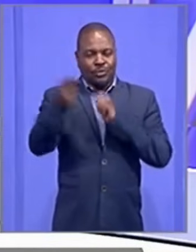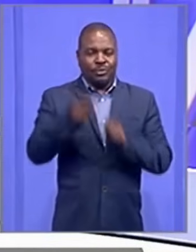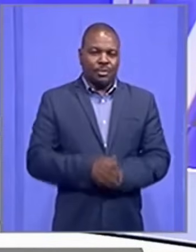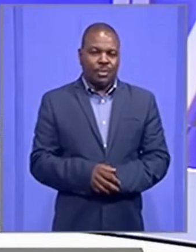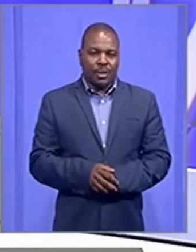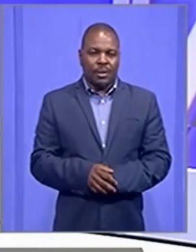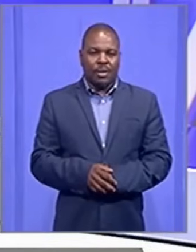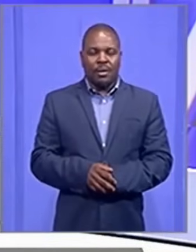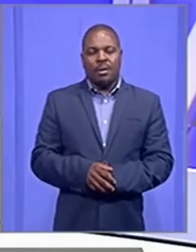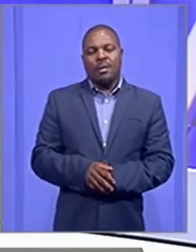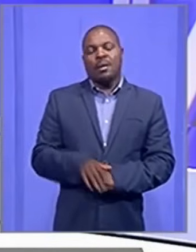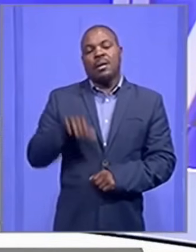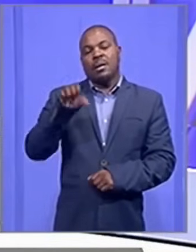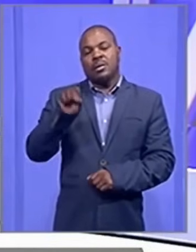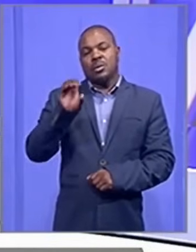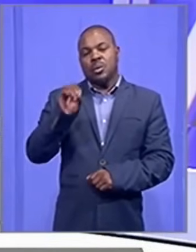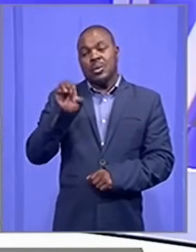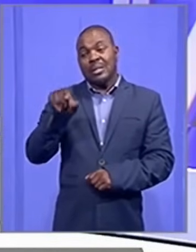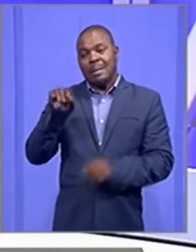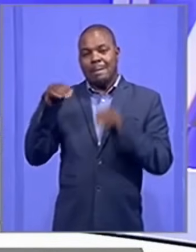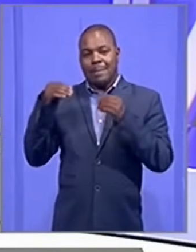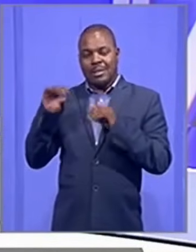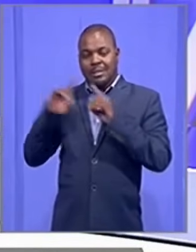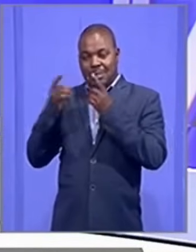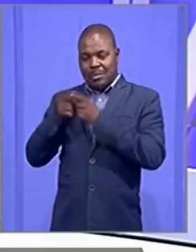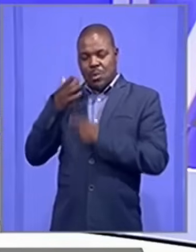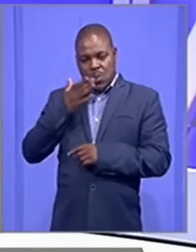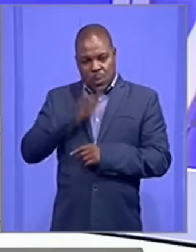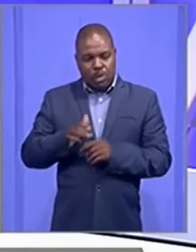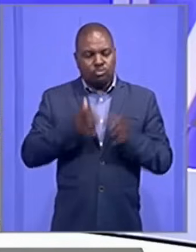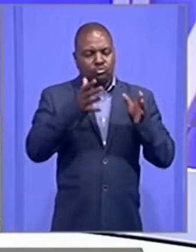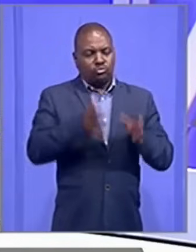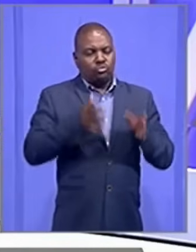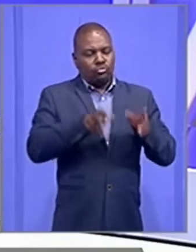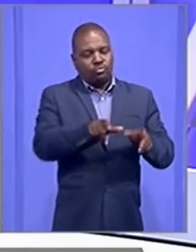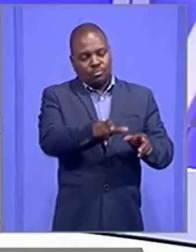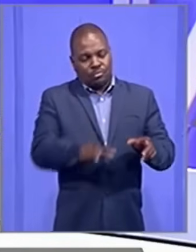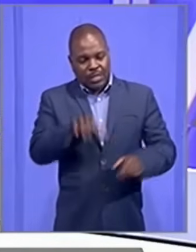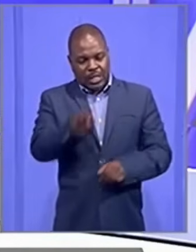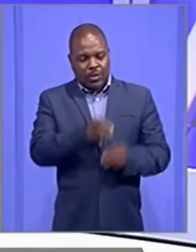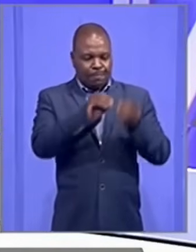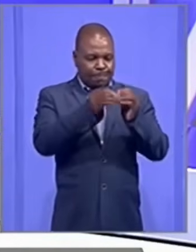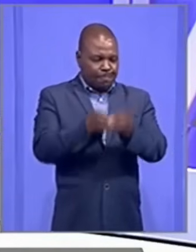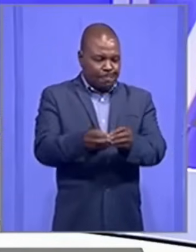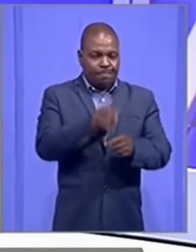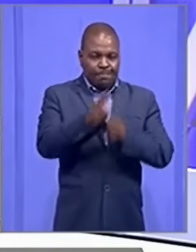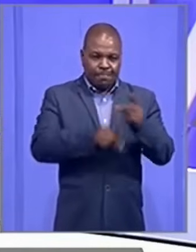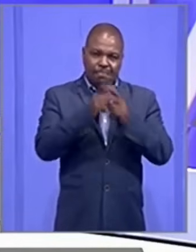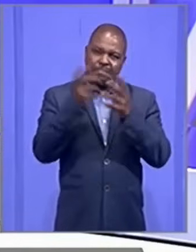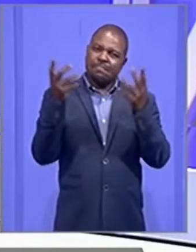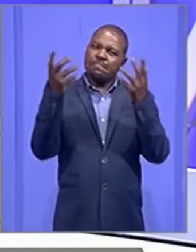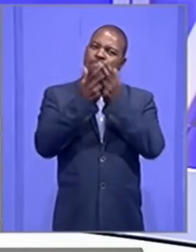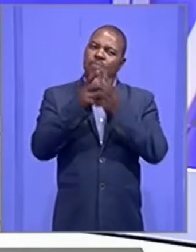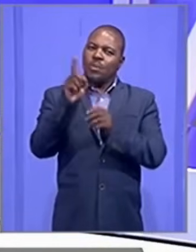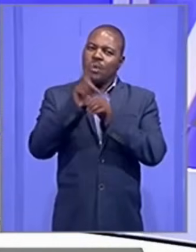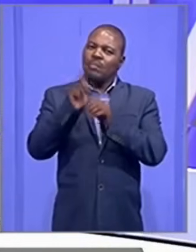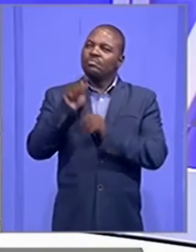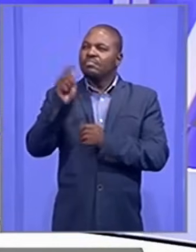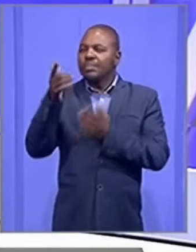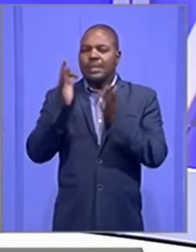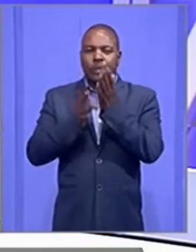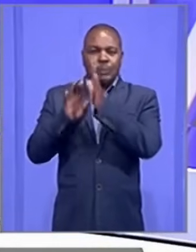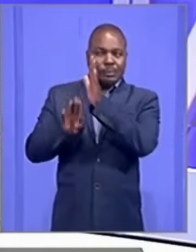ya dikgwebo tša mmušo e ikemišeditše go aga diporo tša ditimela go ralala le naga go gata ka mošito o tee le mabaka